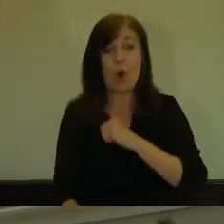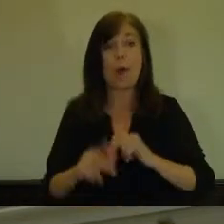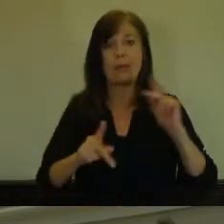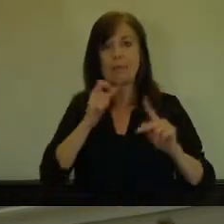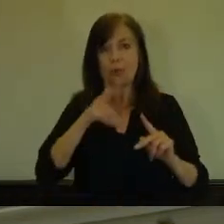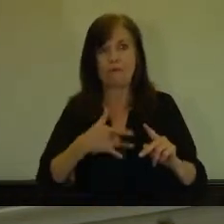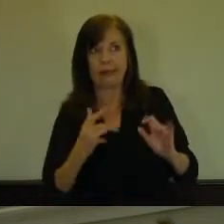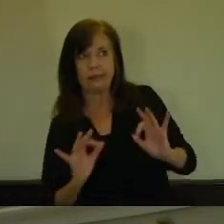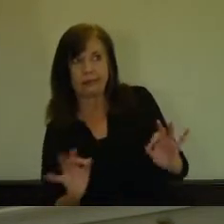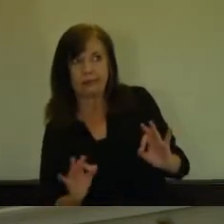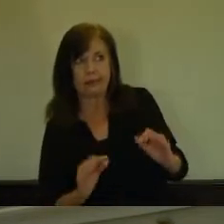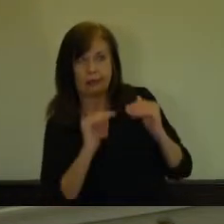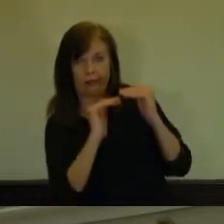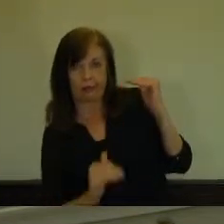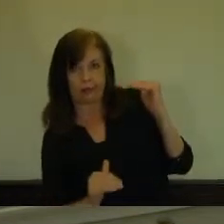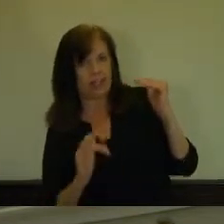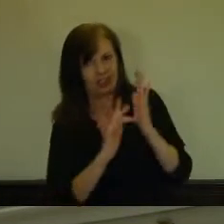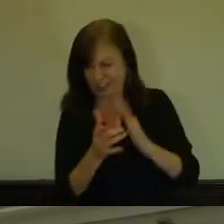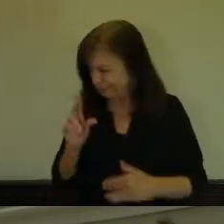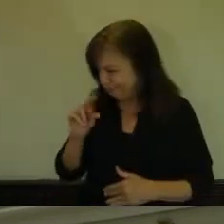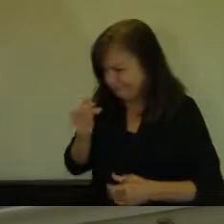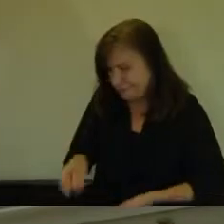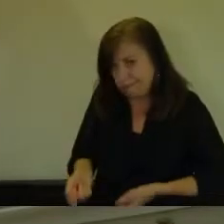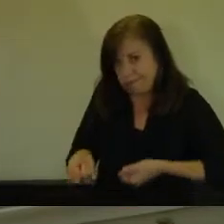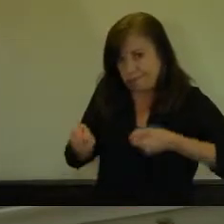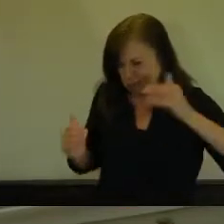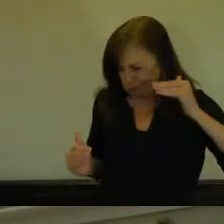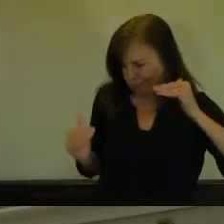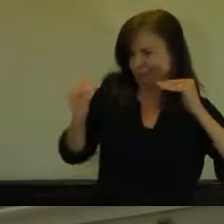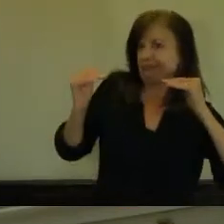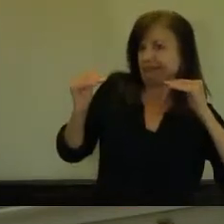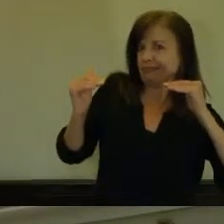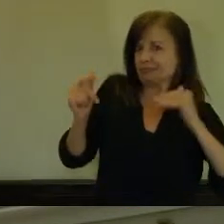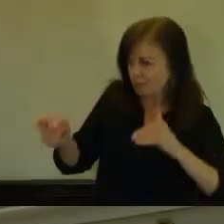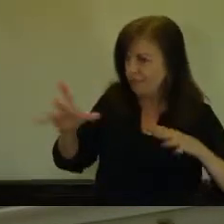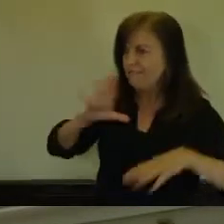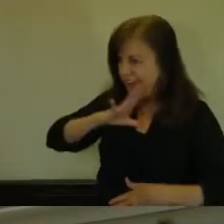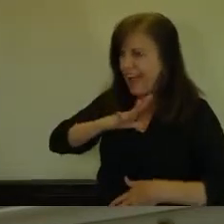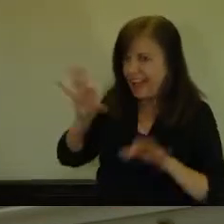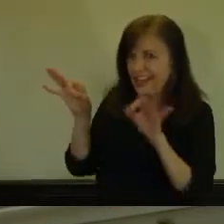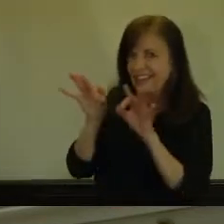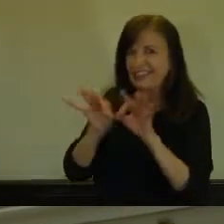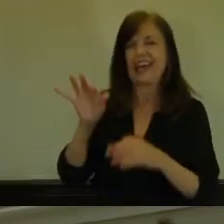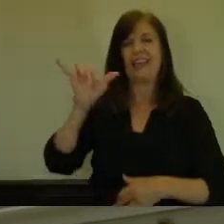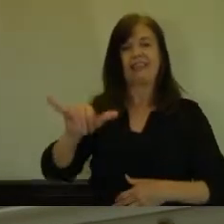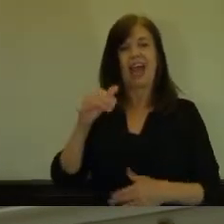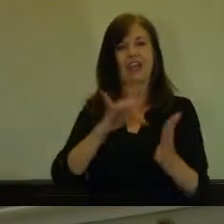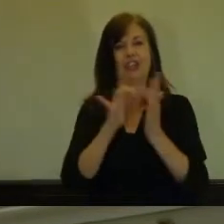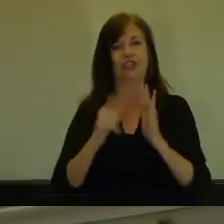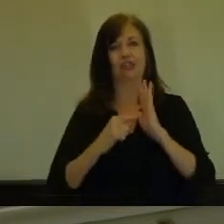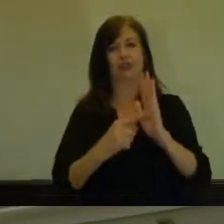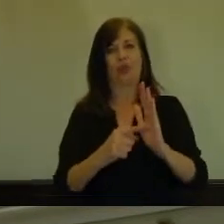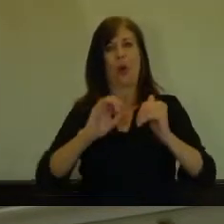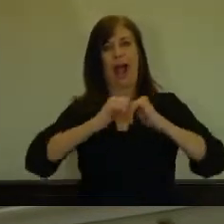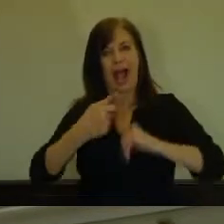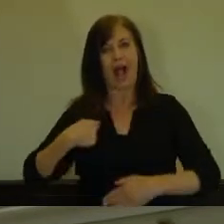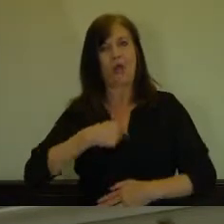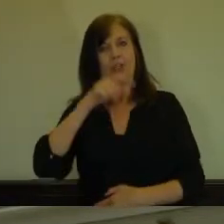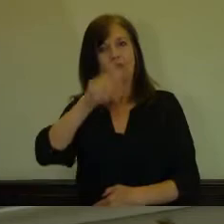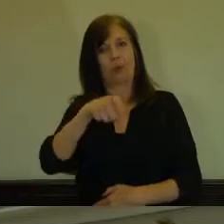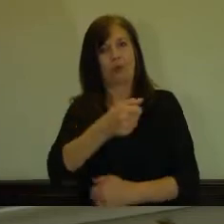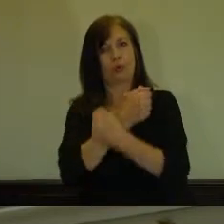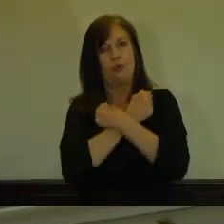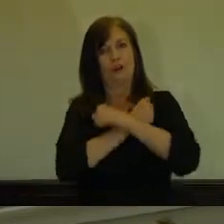his life to teach the world how to love God and model how we should love one another. The